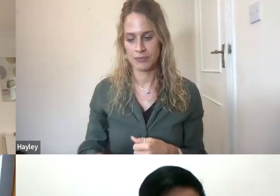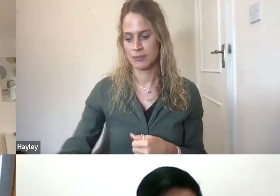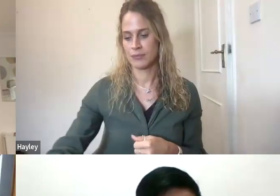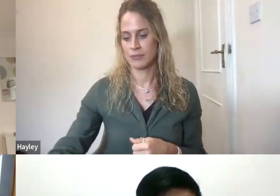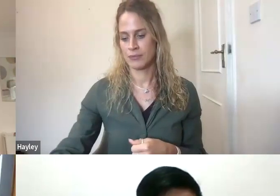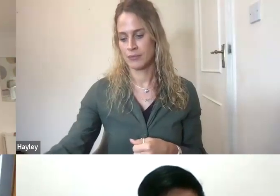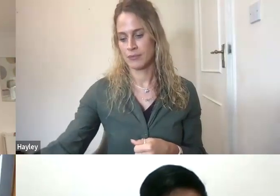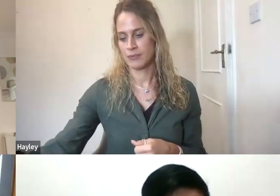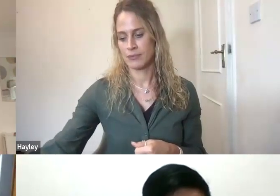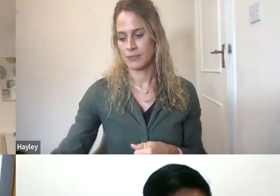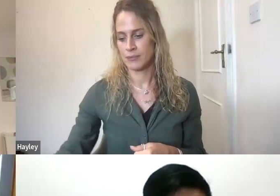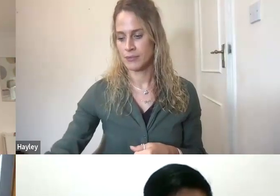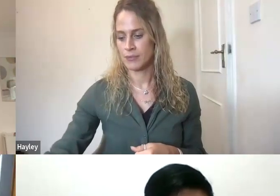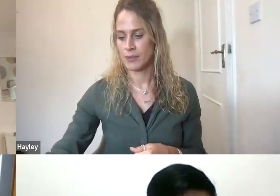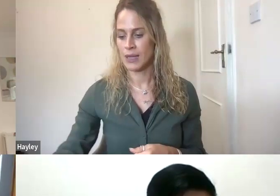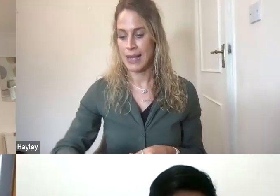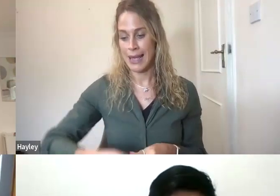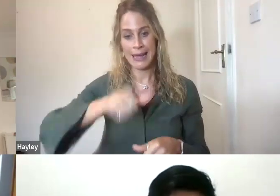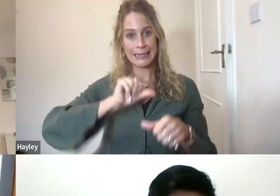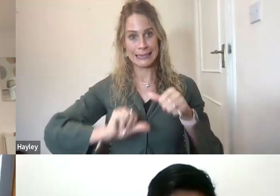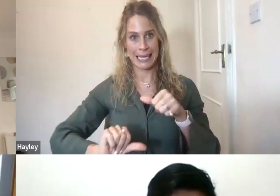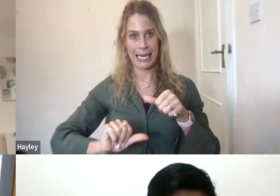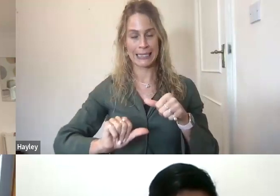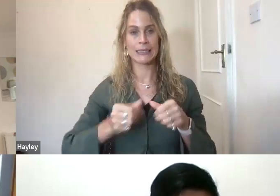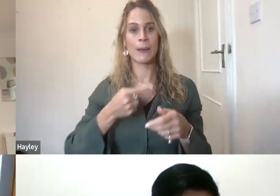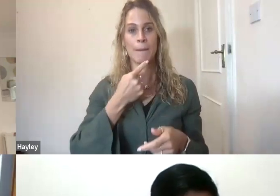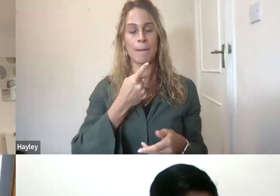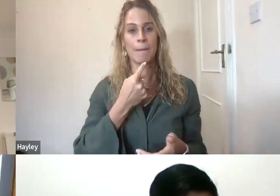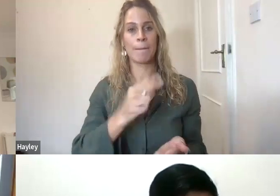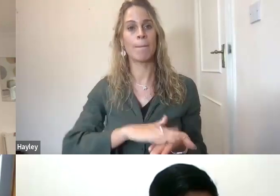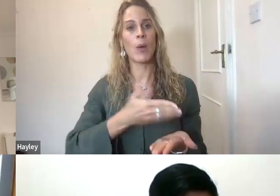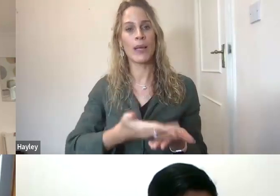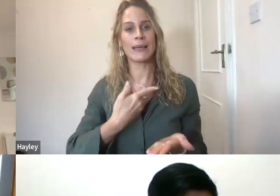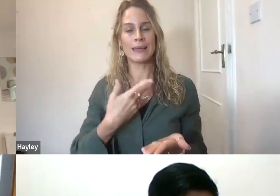The next and final poem, The Painting of a Dream by